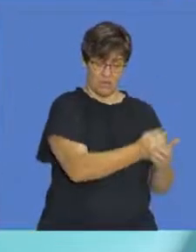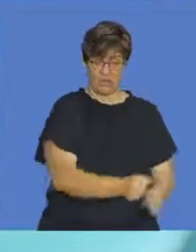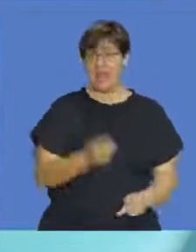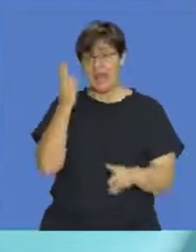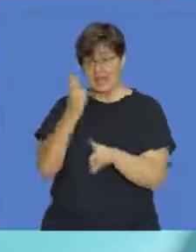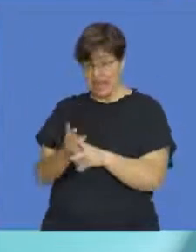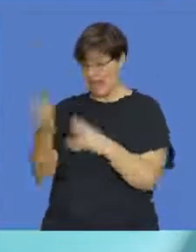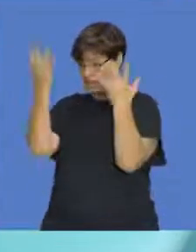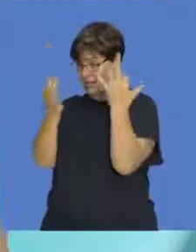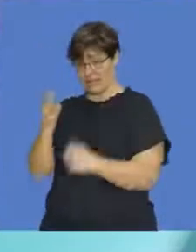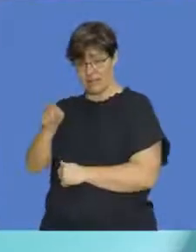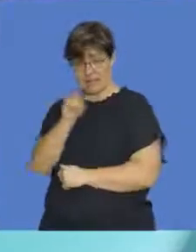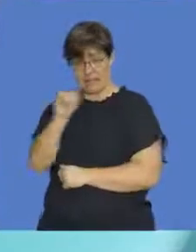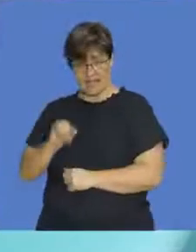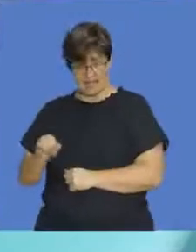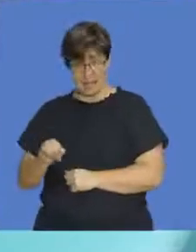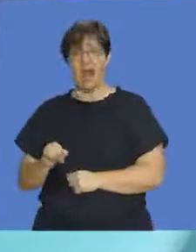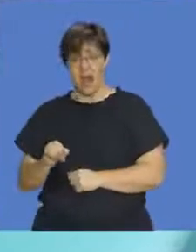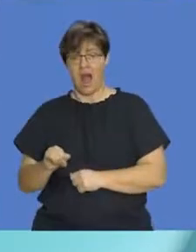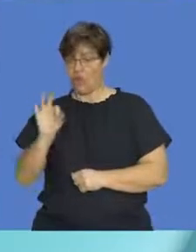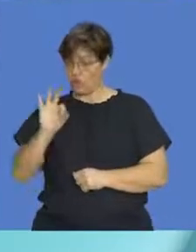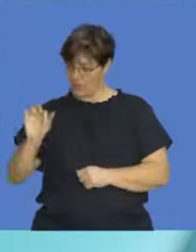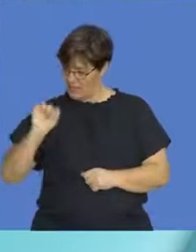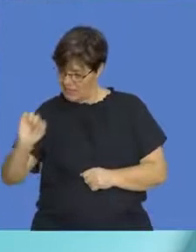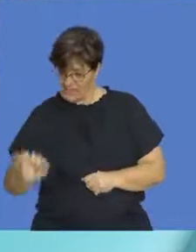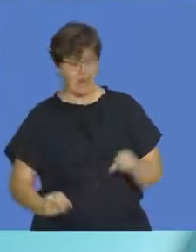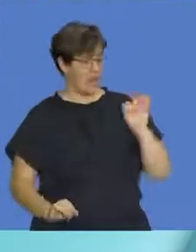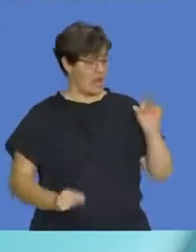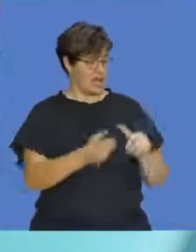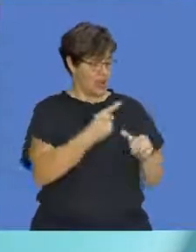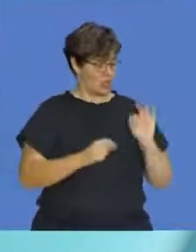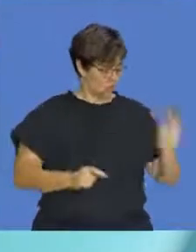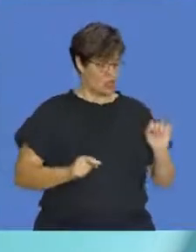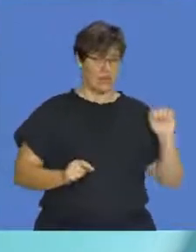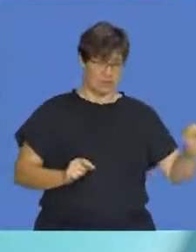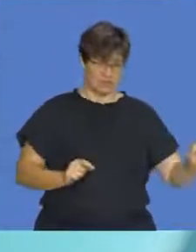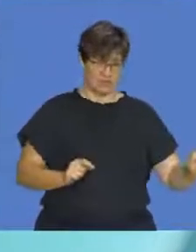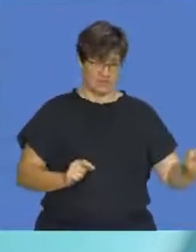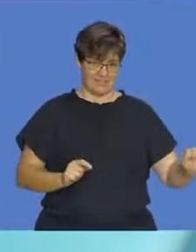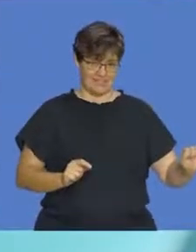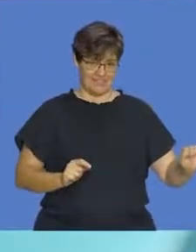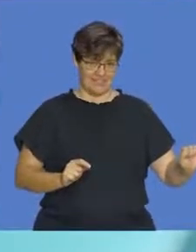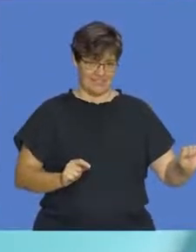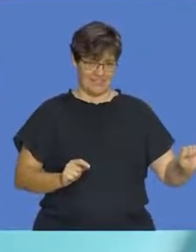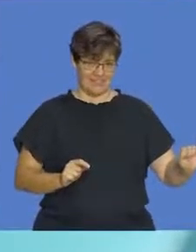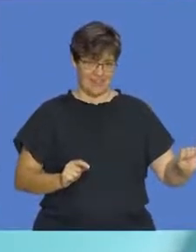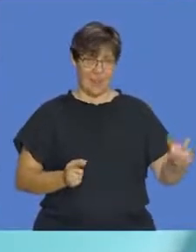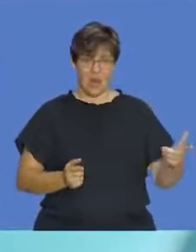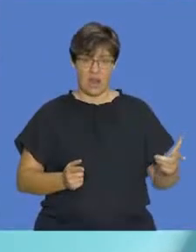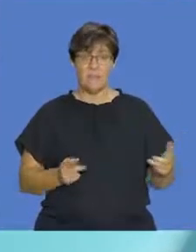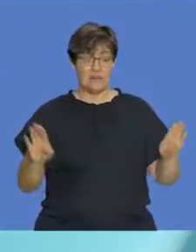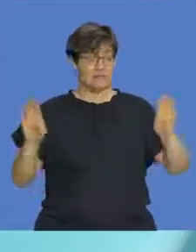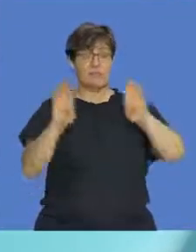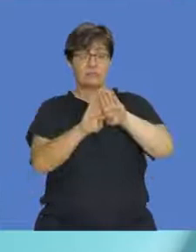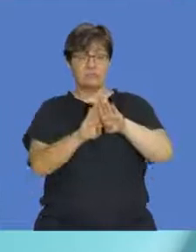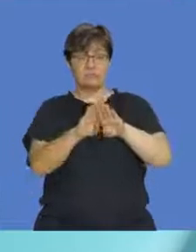count the probability of z, we're counting the 3 in both of those. And we're not taking into account that it's in the